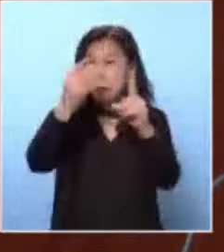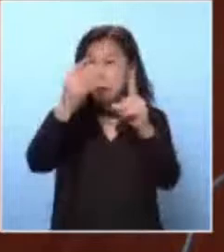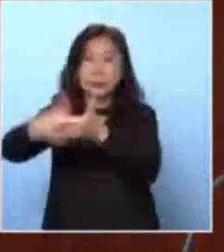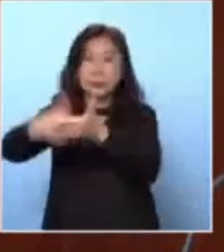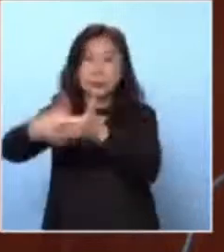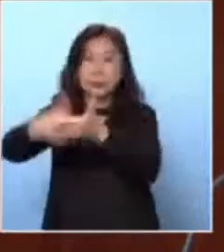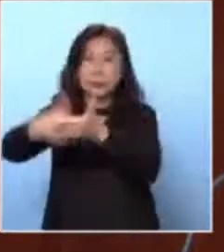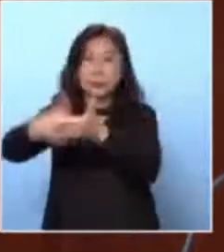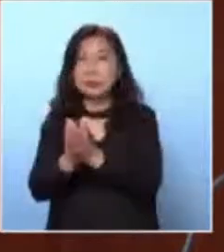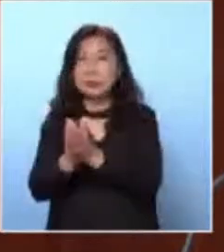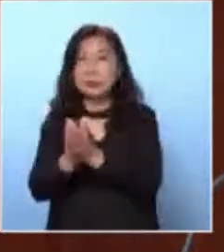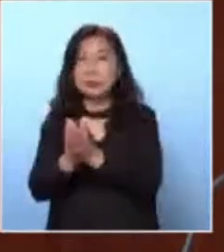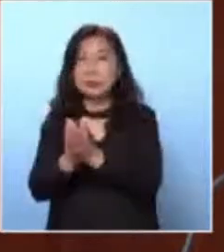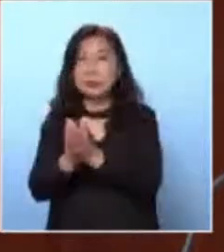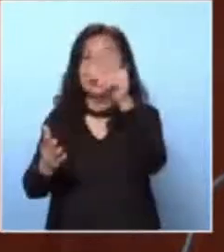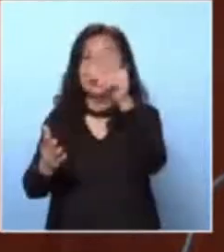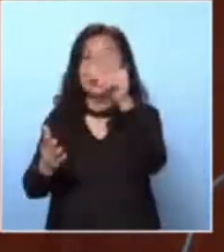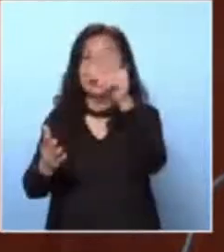7.5%.